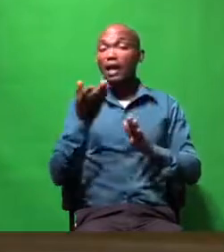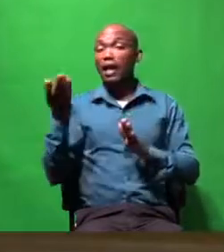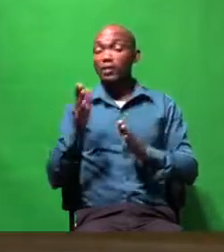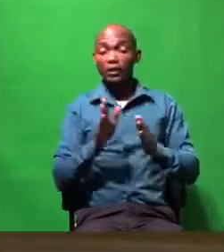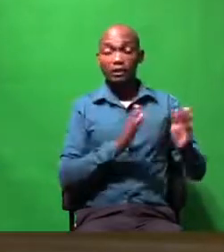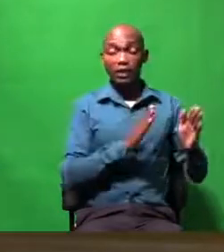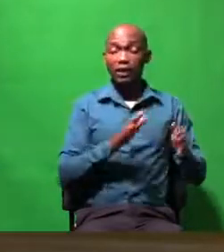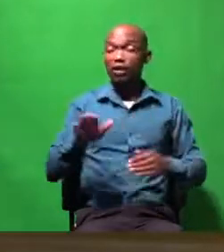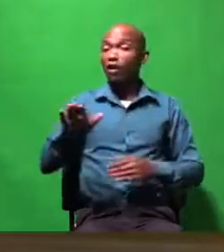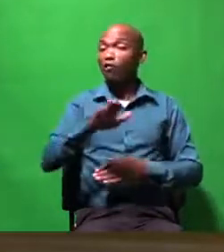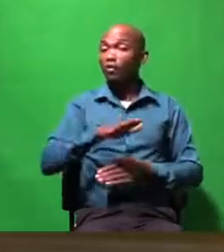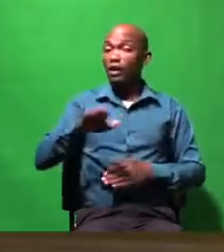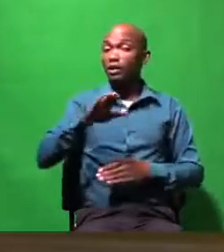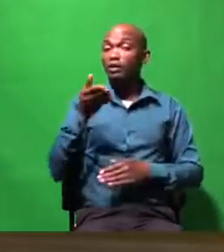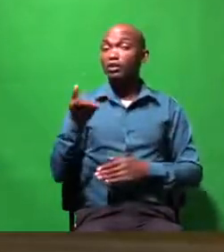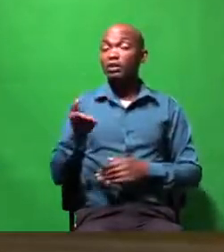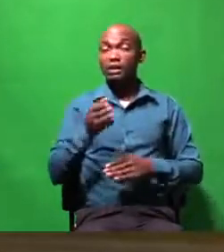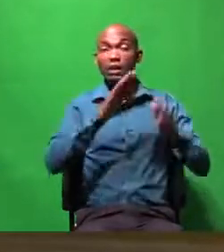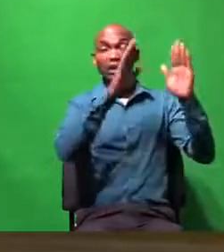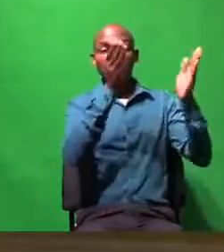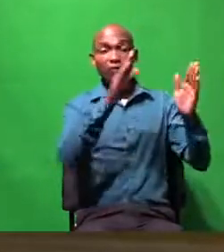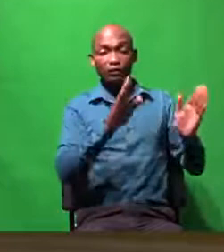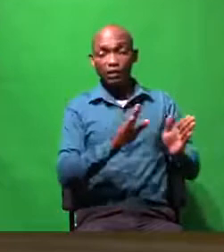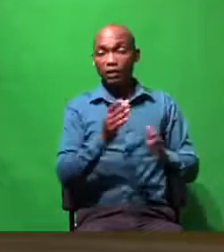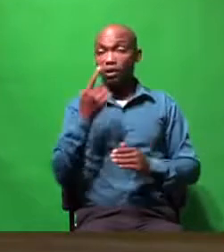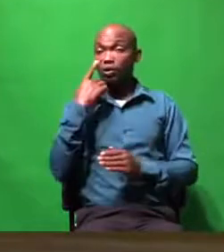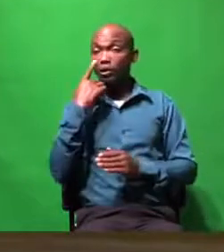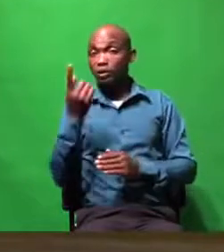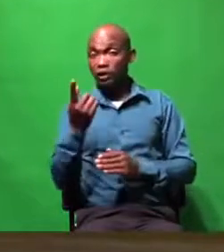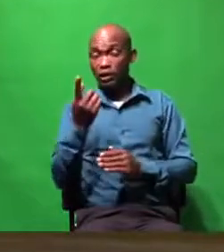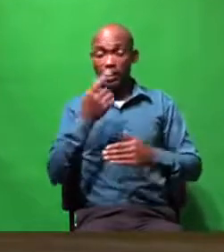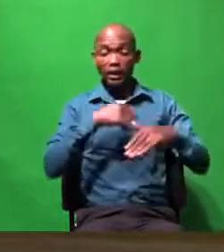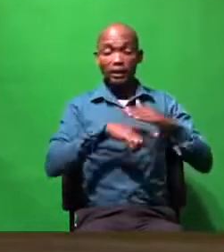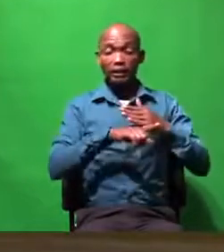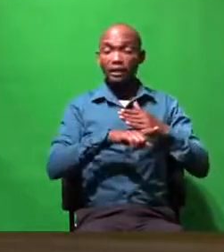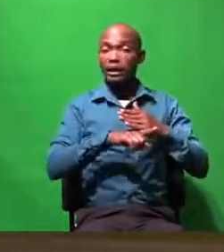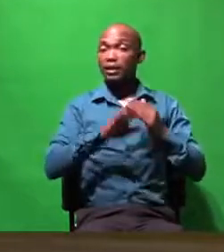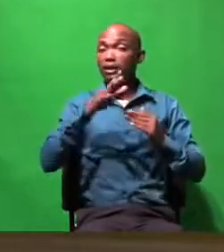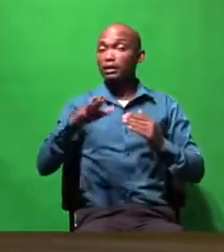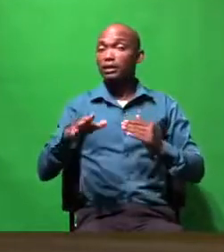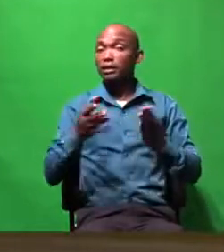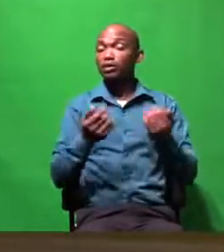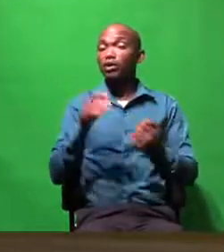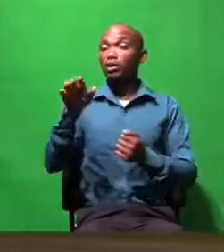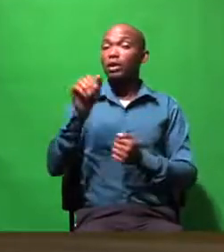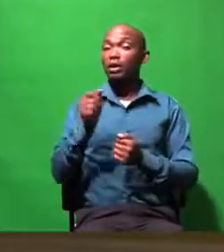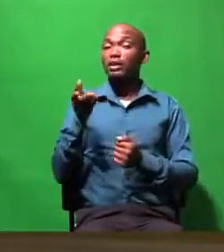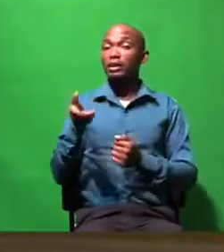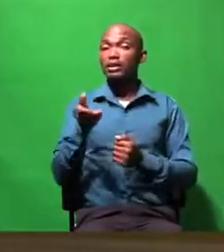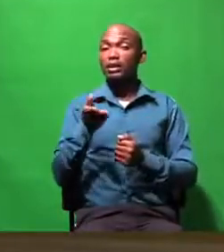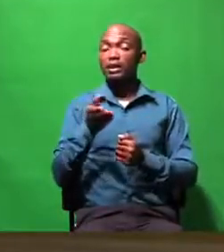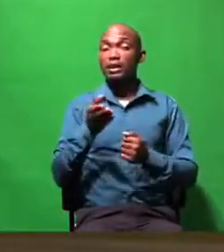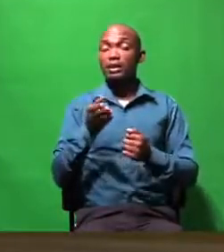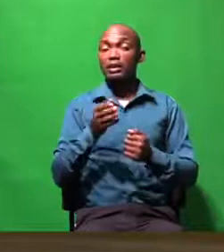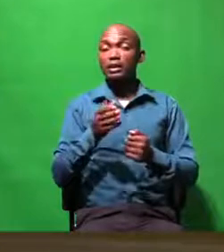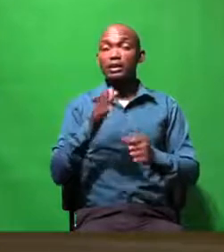is the physical appearance, or we can call it topologies, or sometimes we can call it is a major feature of